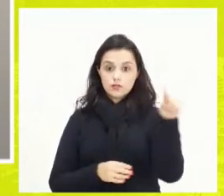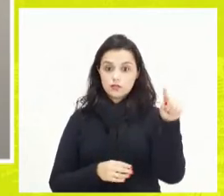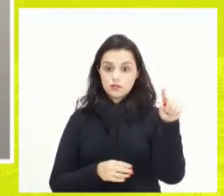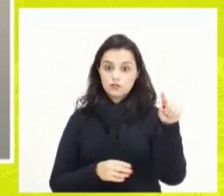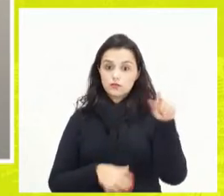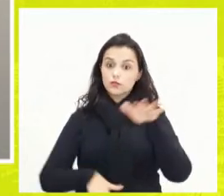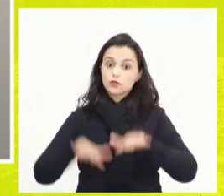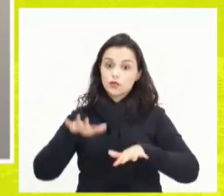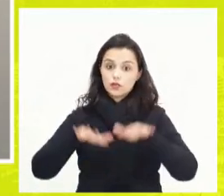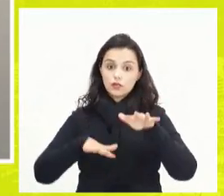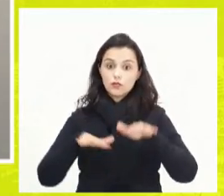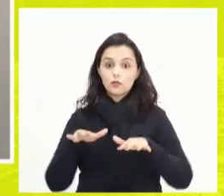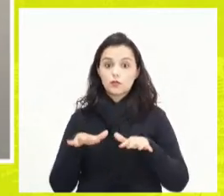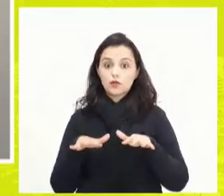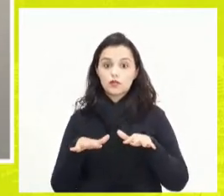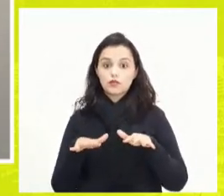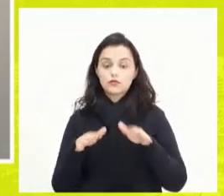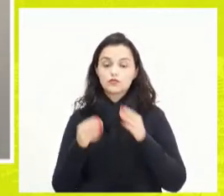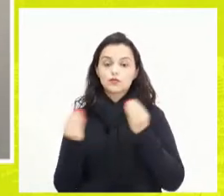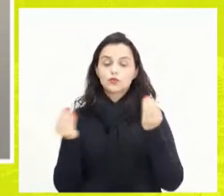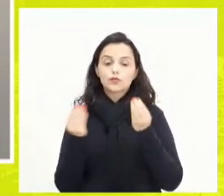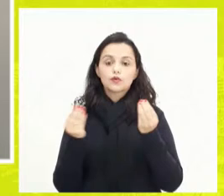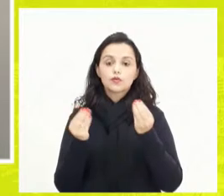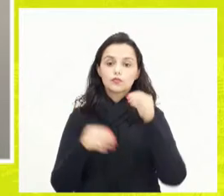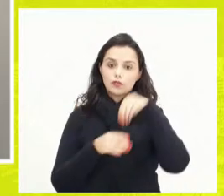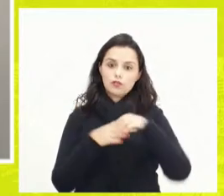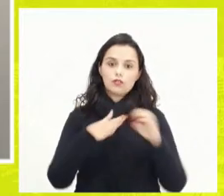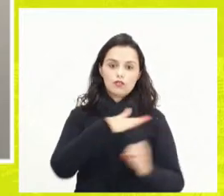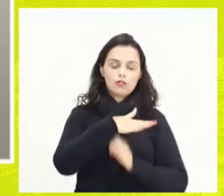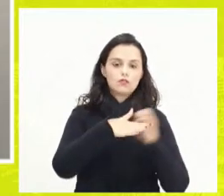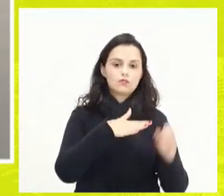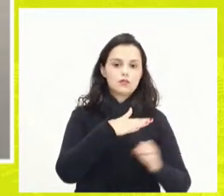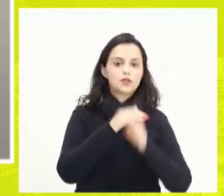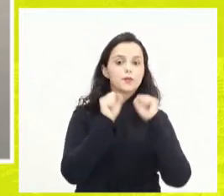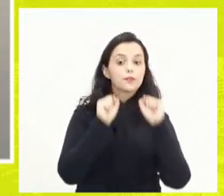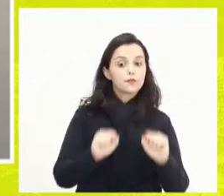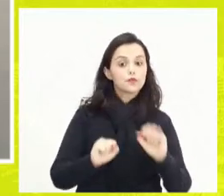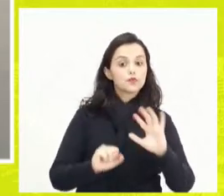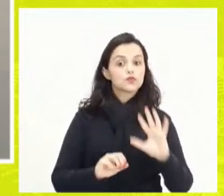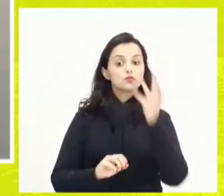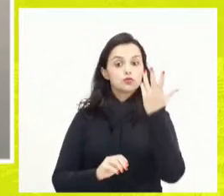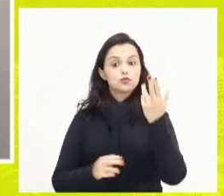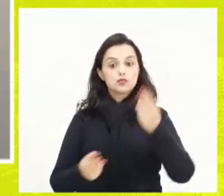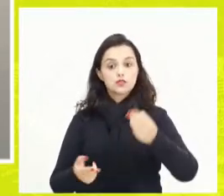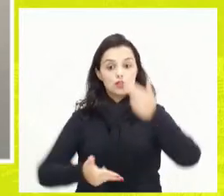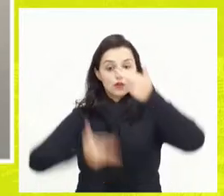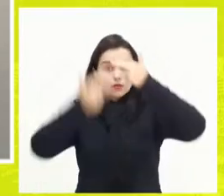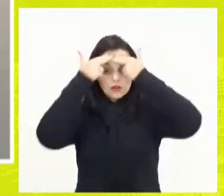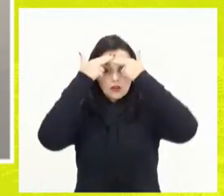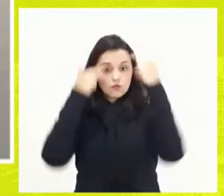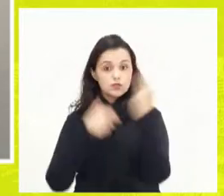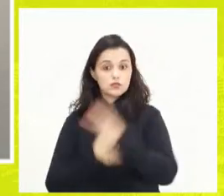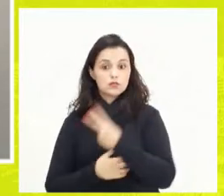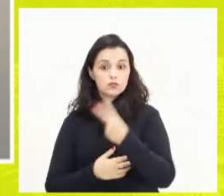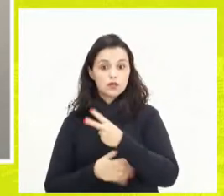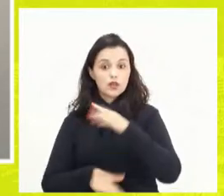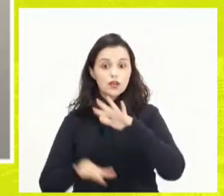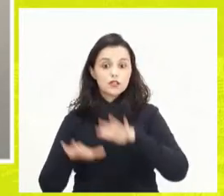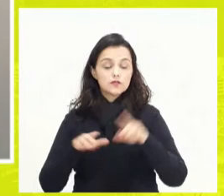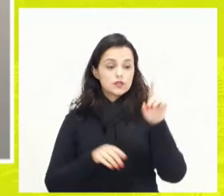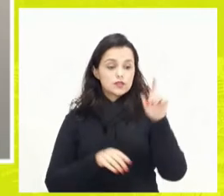status that he or she has within his company you know sometimes they have like lemon said secondary